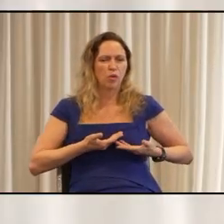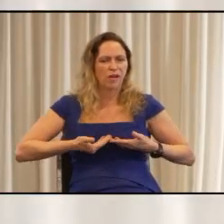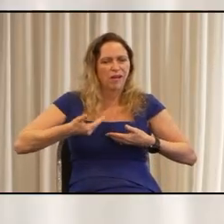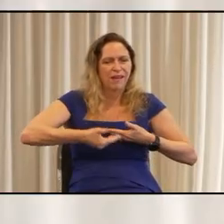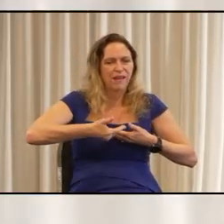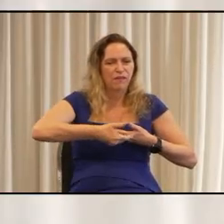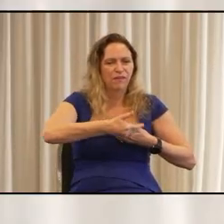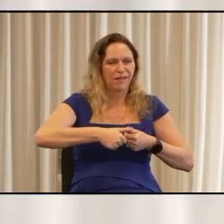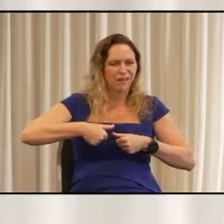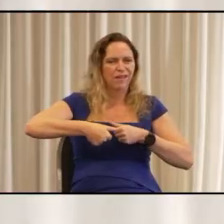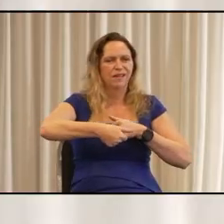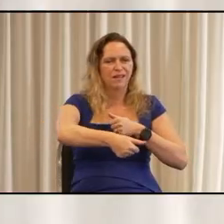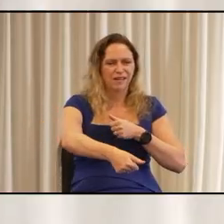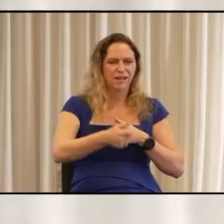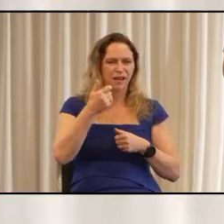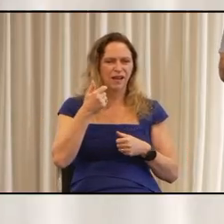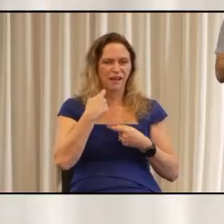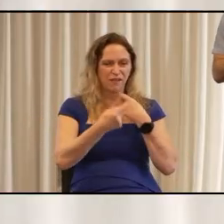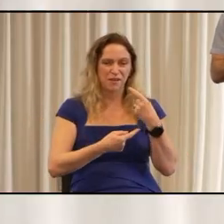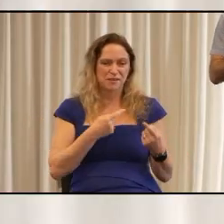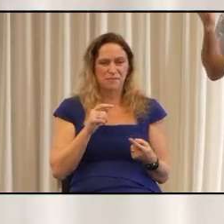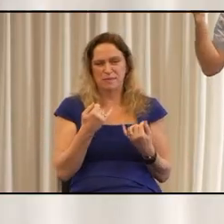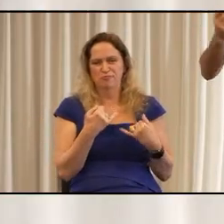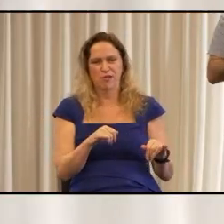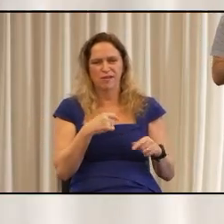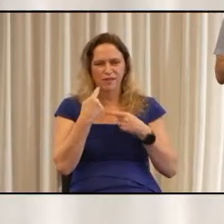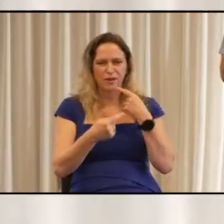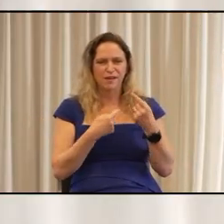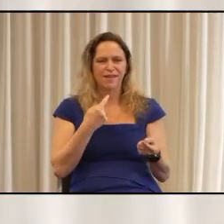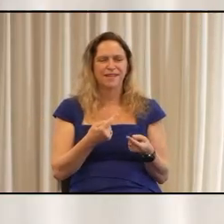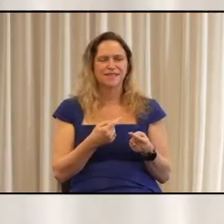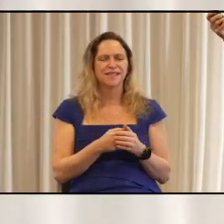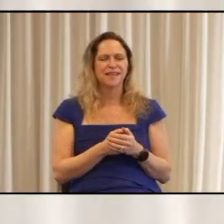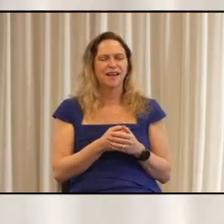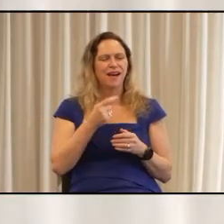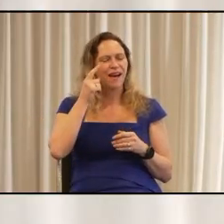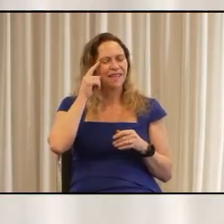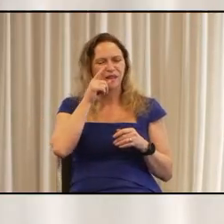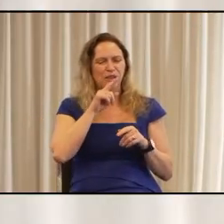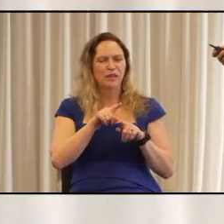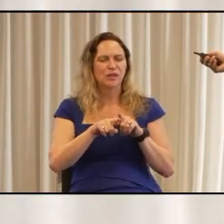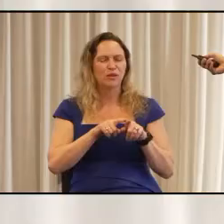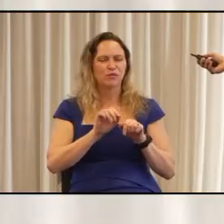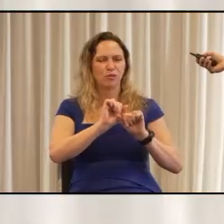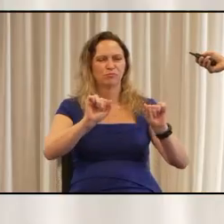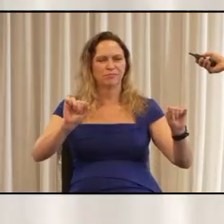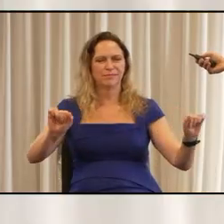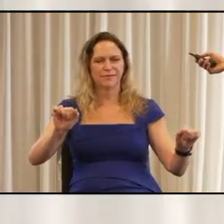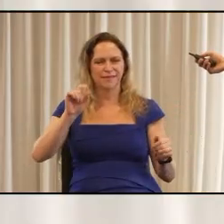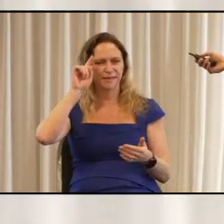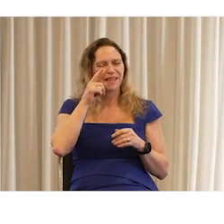some advice there, even if it's bad advice. I think it's a lot to learn from, people's knowledge and experience.